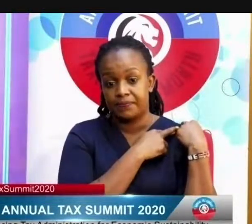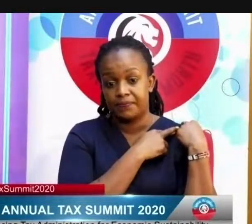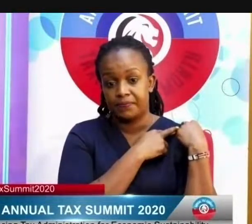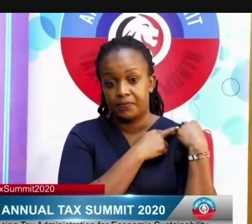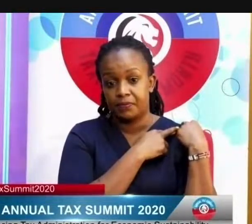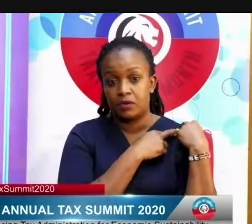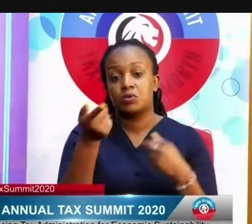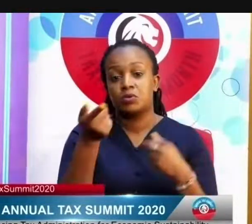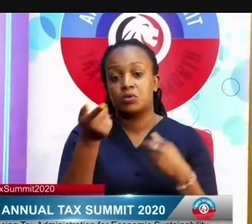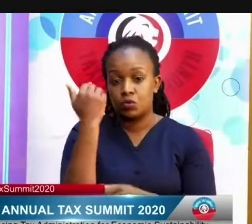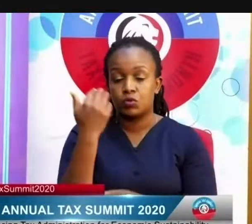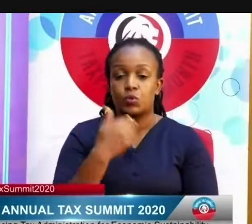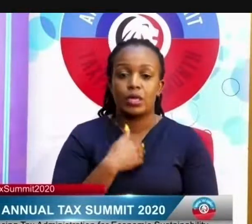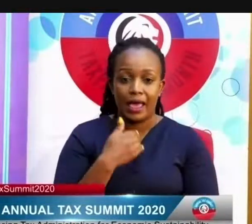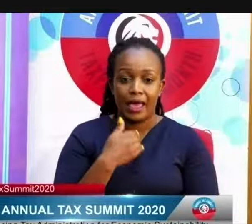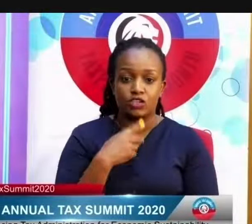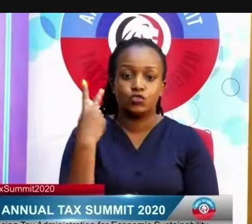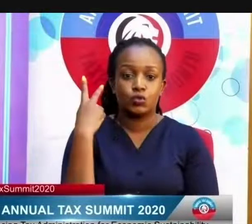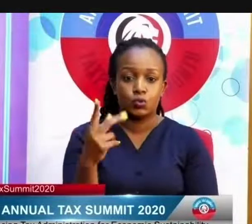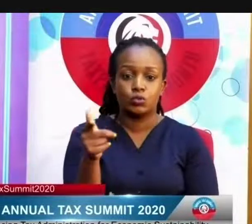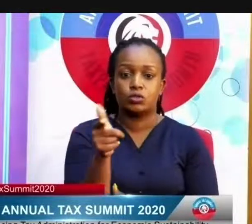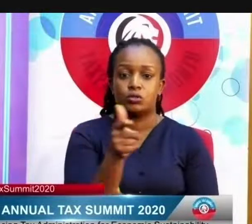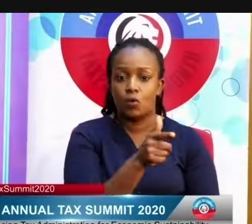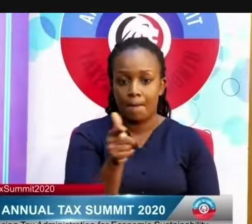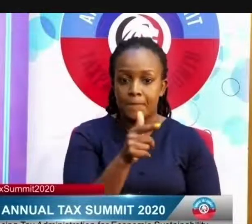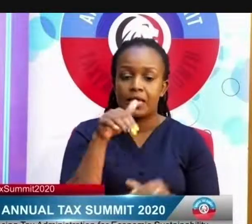heads of tax in March and in April.